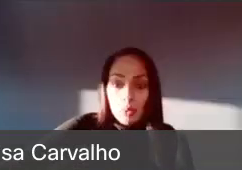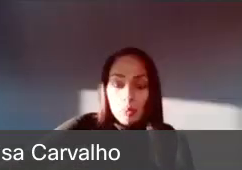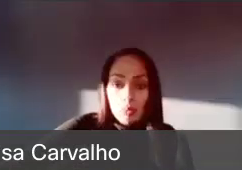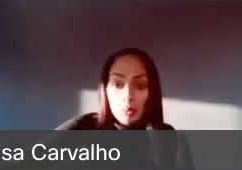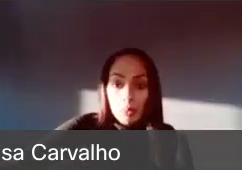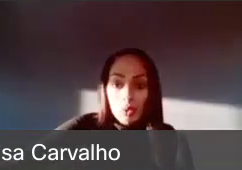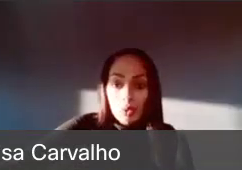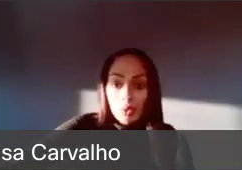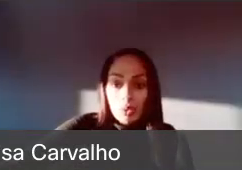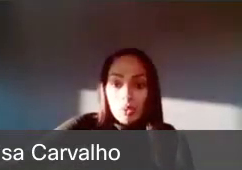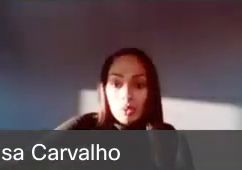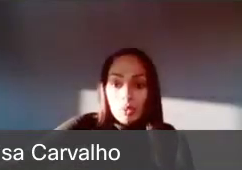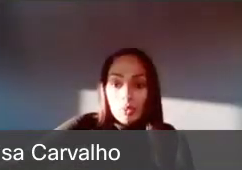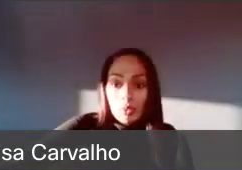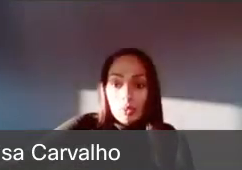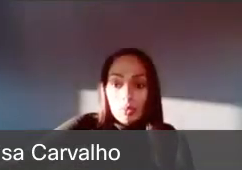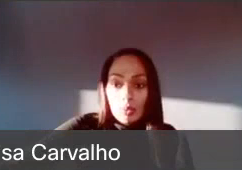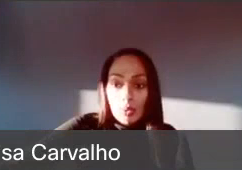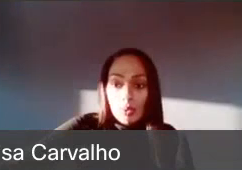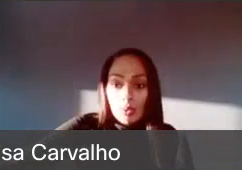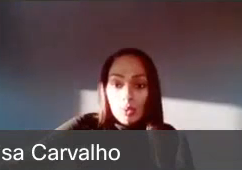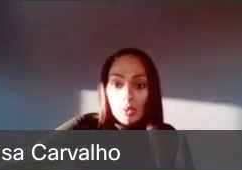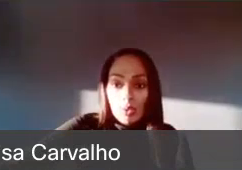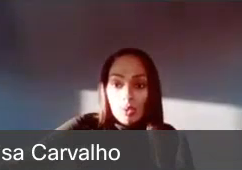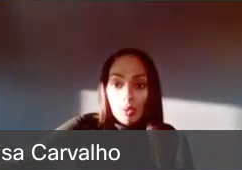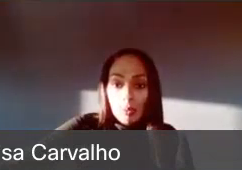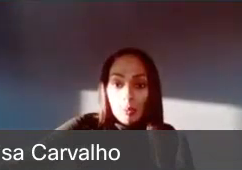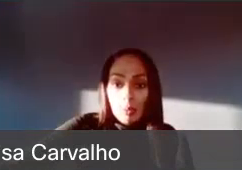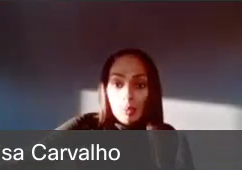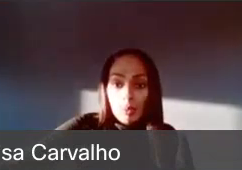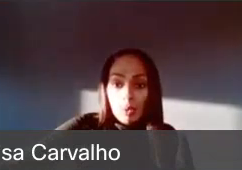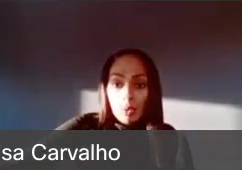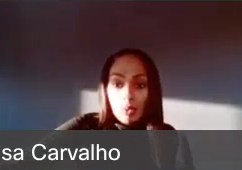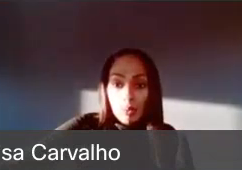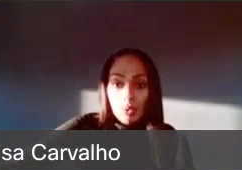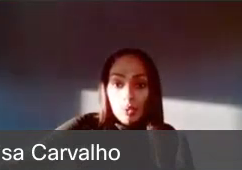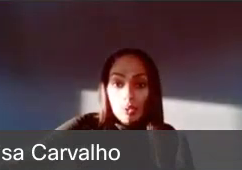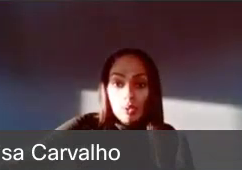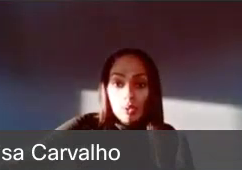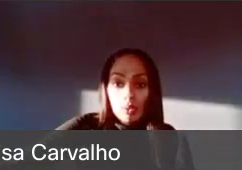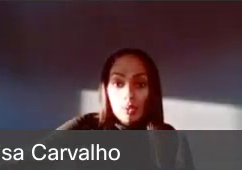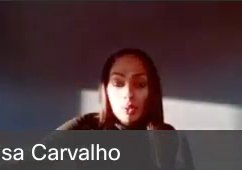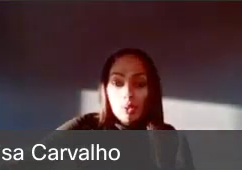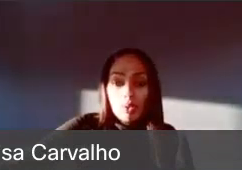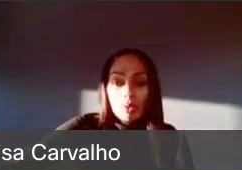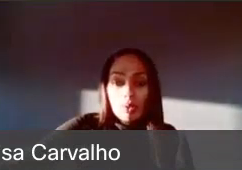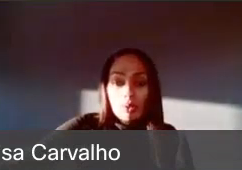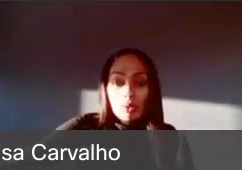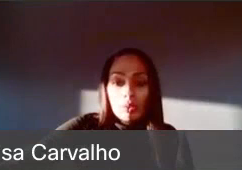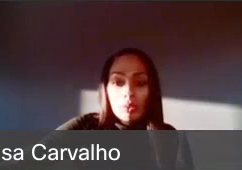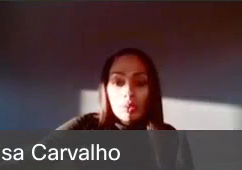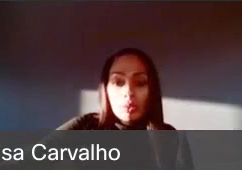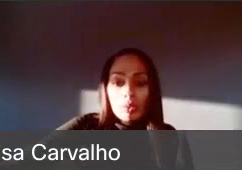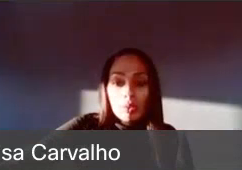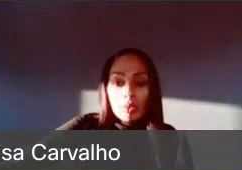years. Recently, you've helped her to find a new therapist at the local mental health center after her previous therapist moved to a